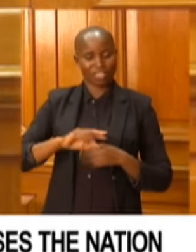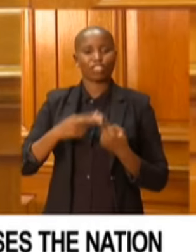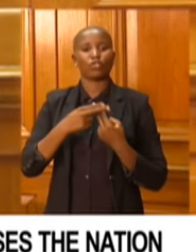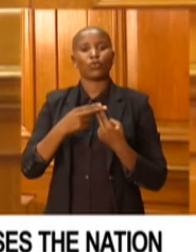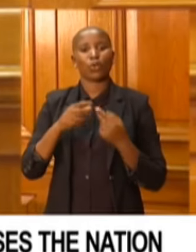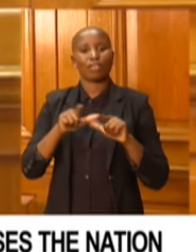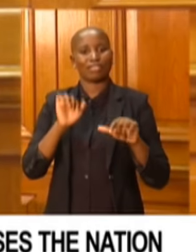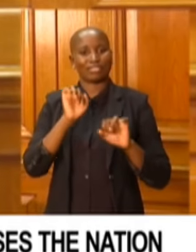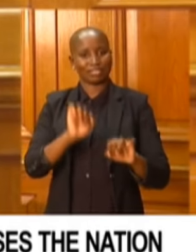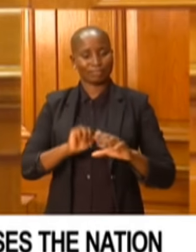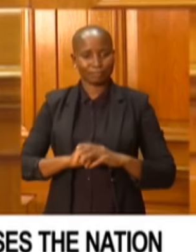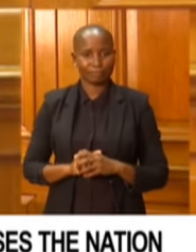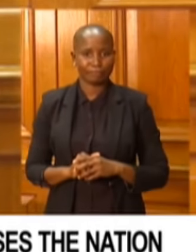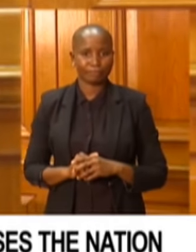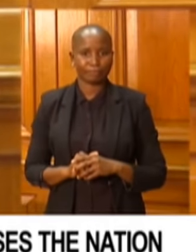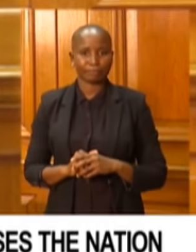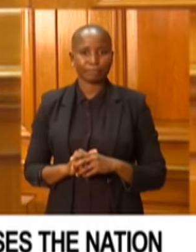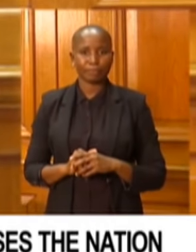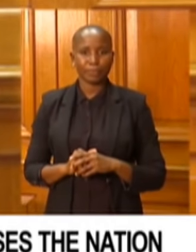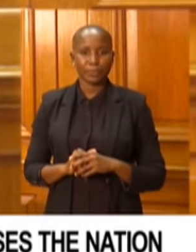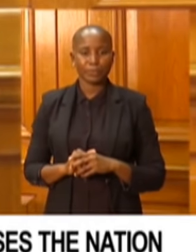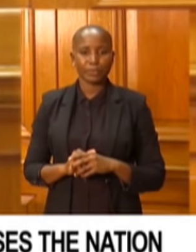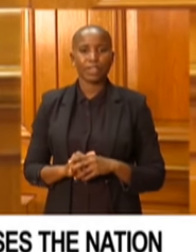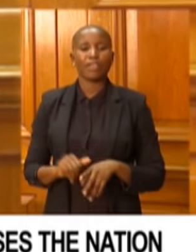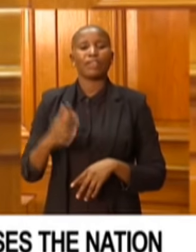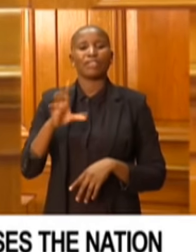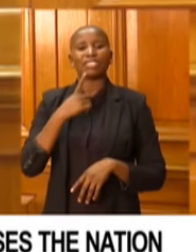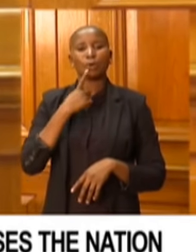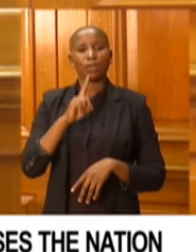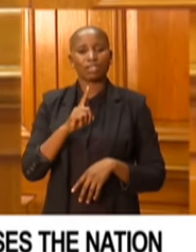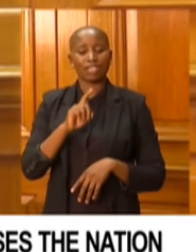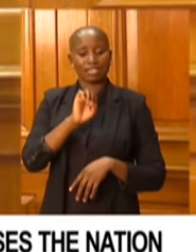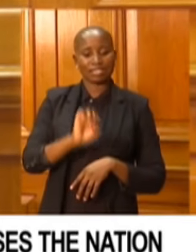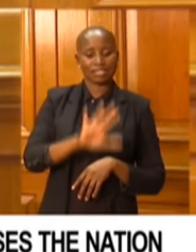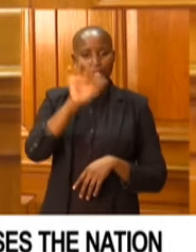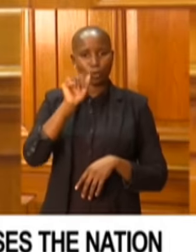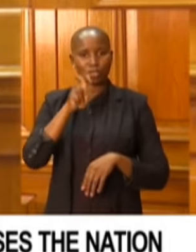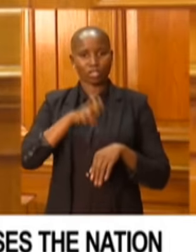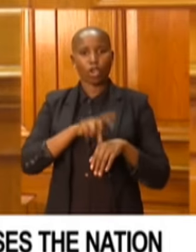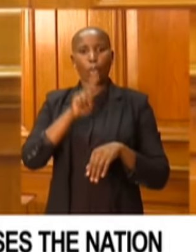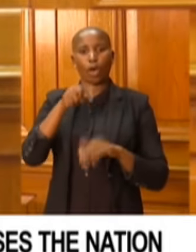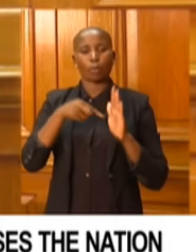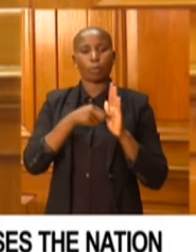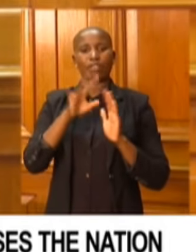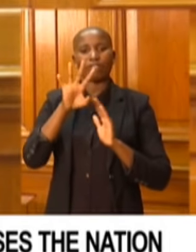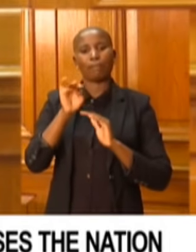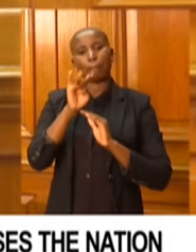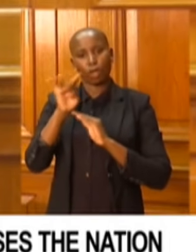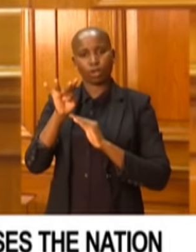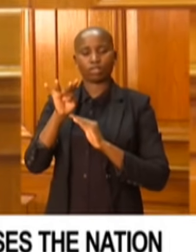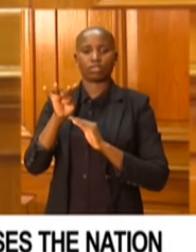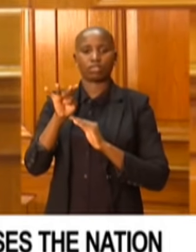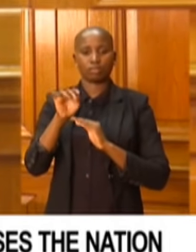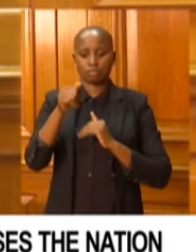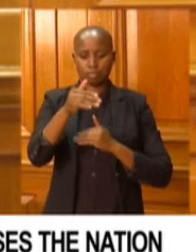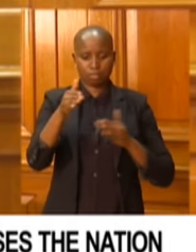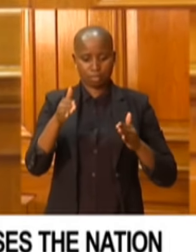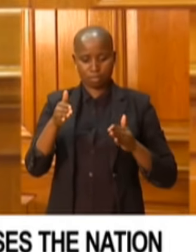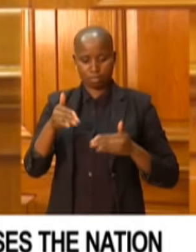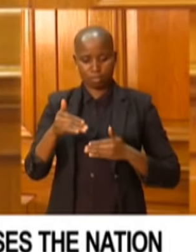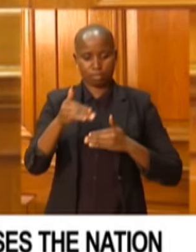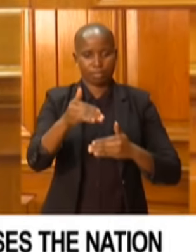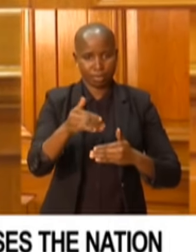is estimated that Africa as a whole will need 1.5 billion doses to immunize the target